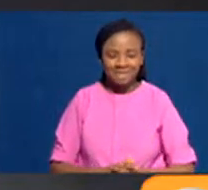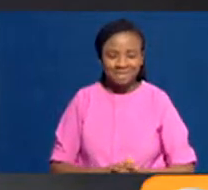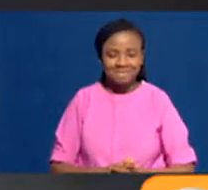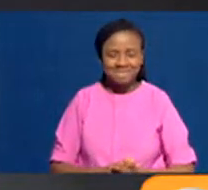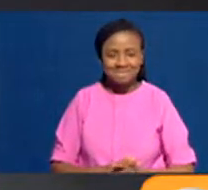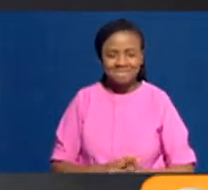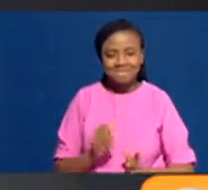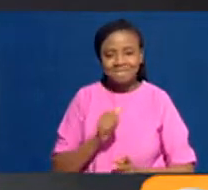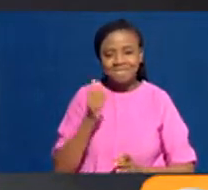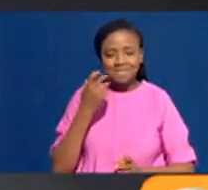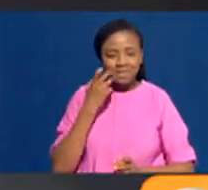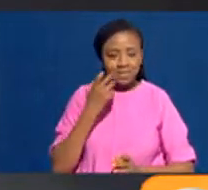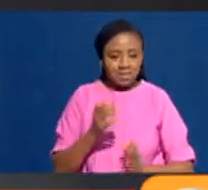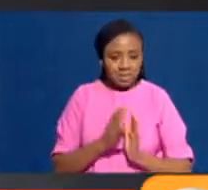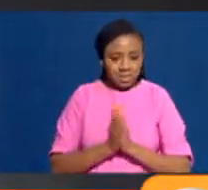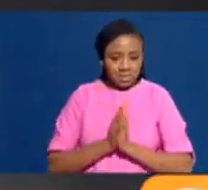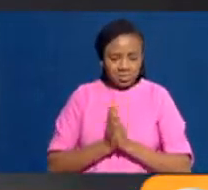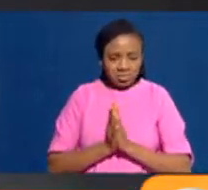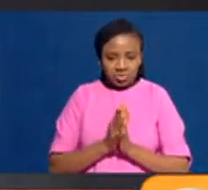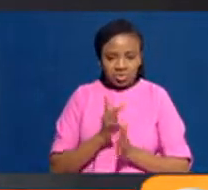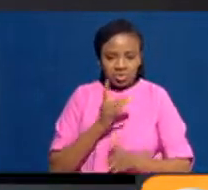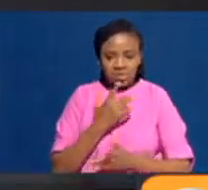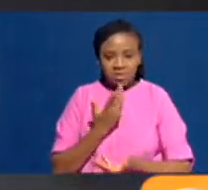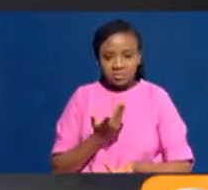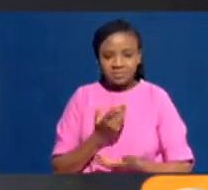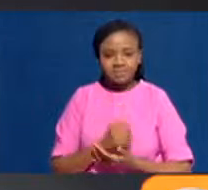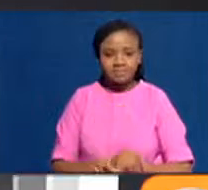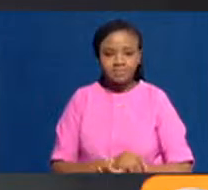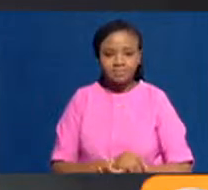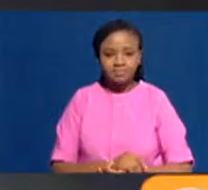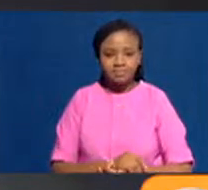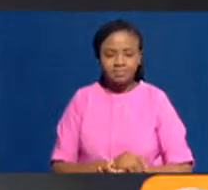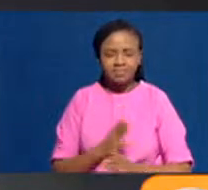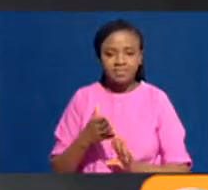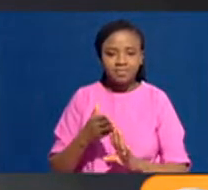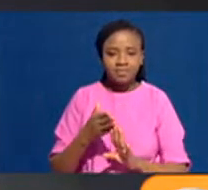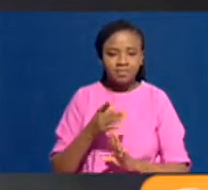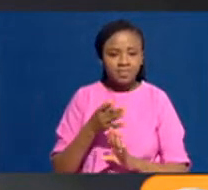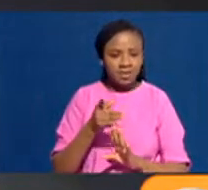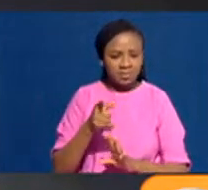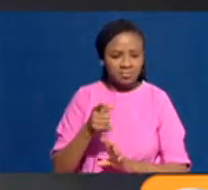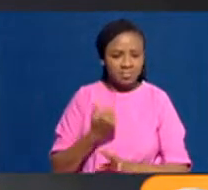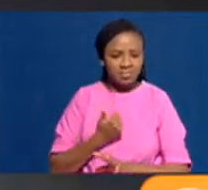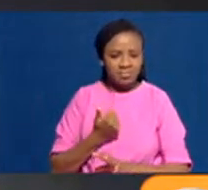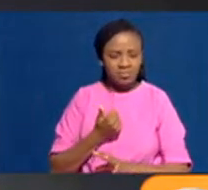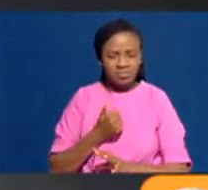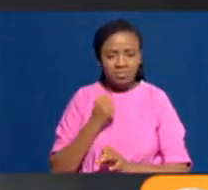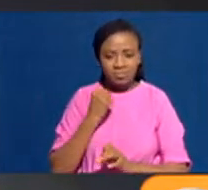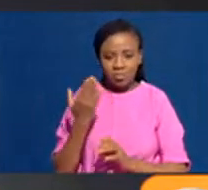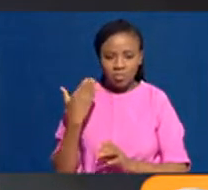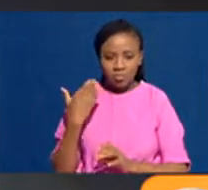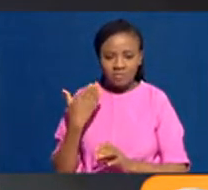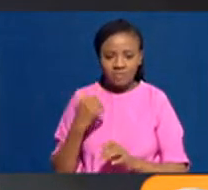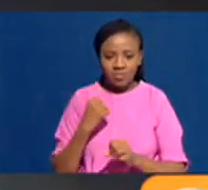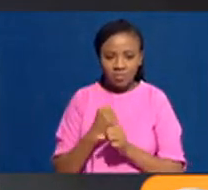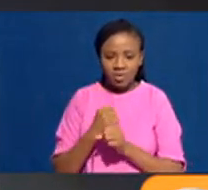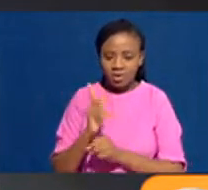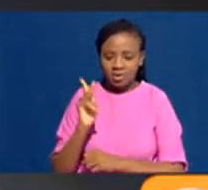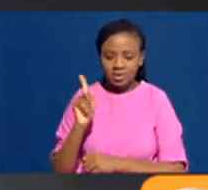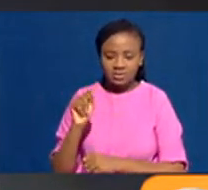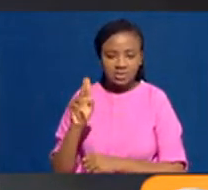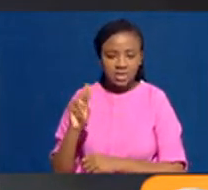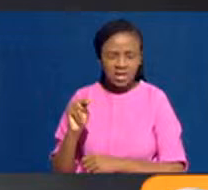All right, and to some tragic news for the media fraternity. Former Standard Media Group journalist